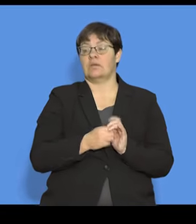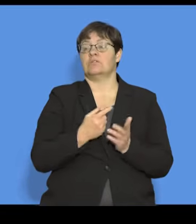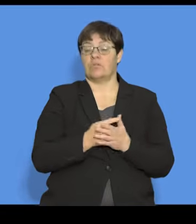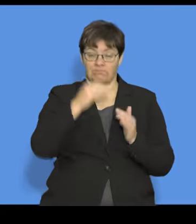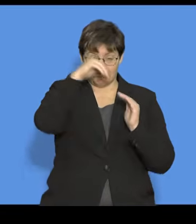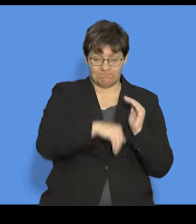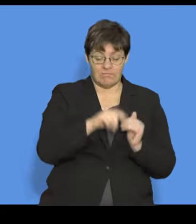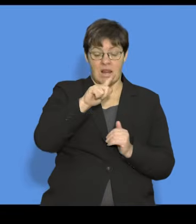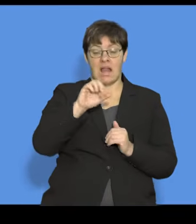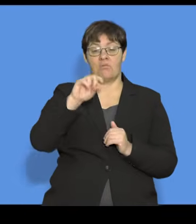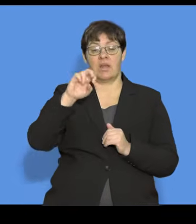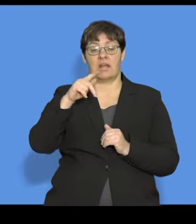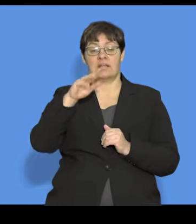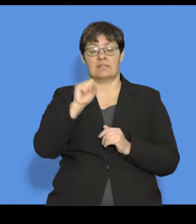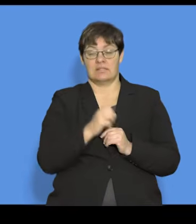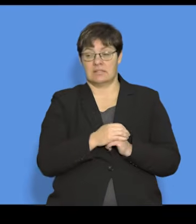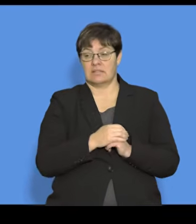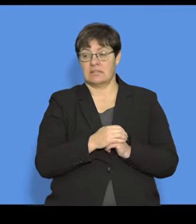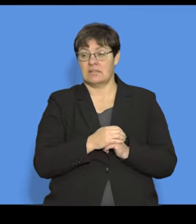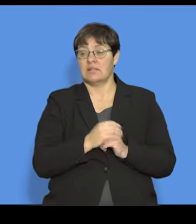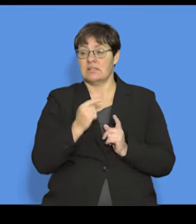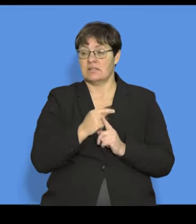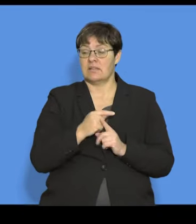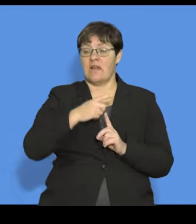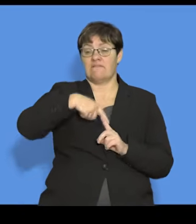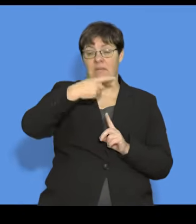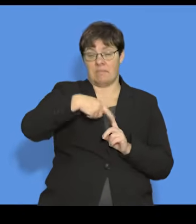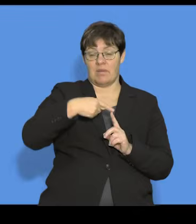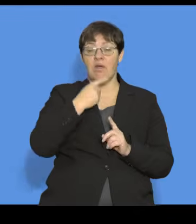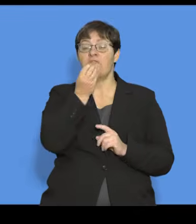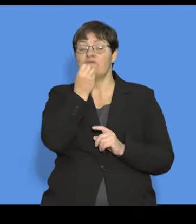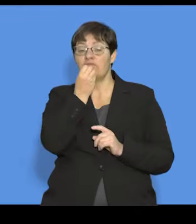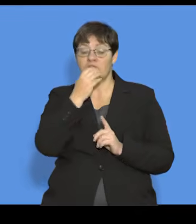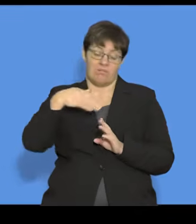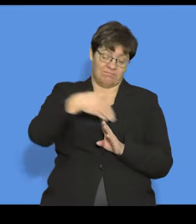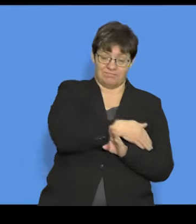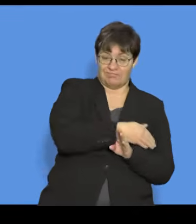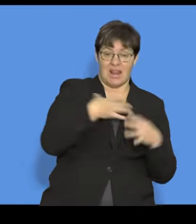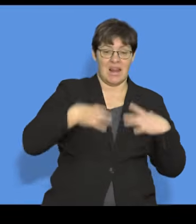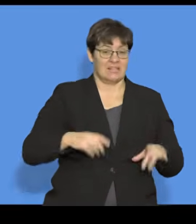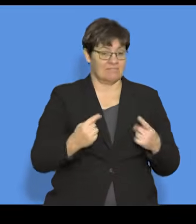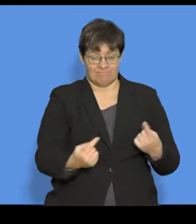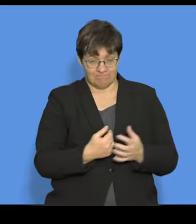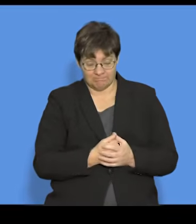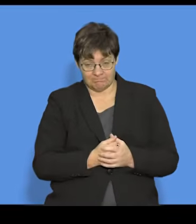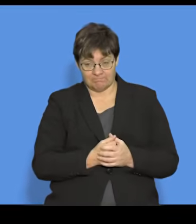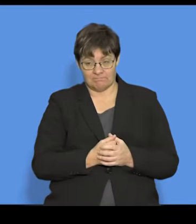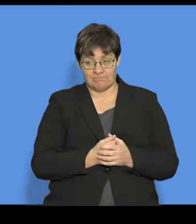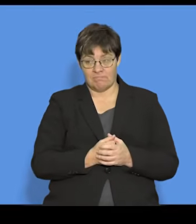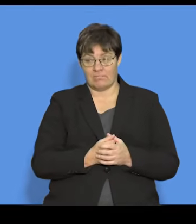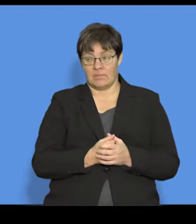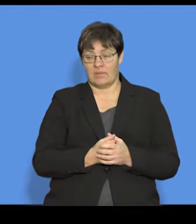down to the larynx, where there is a cartilaginous flap, as I mentioned, which stops the food from going into the